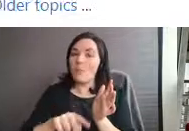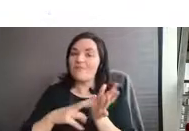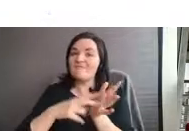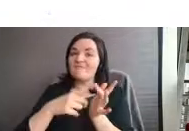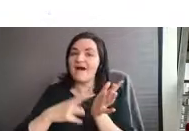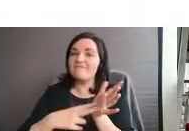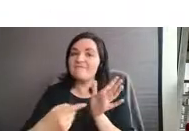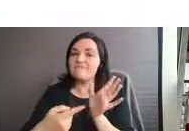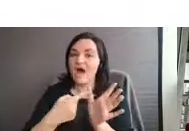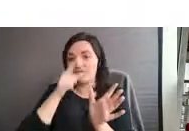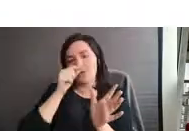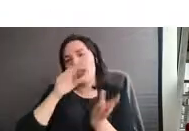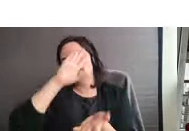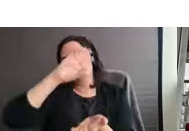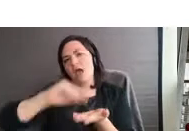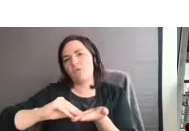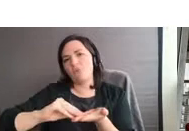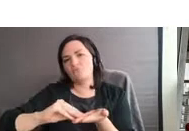I'll open that up here.